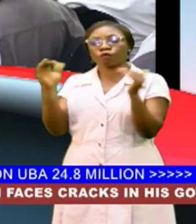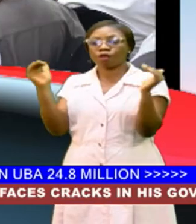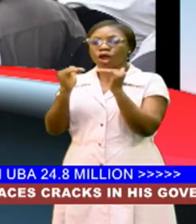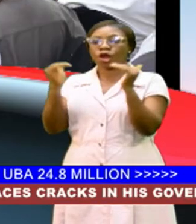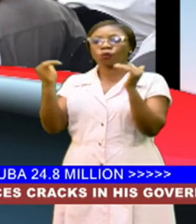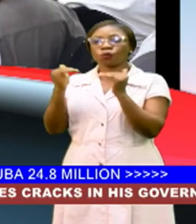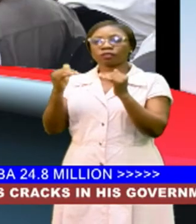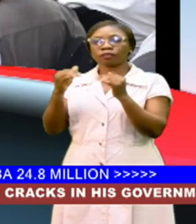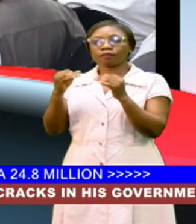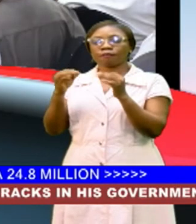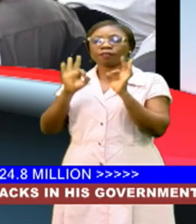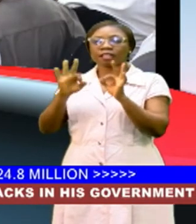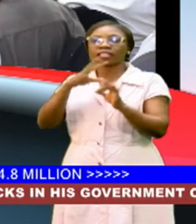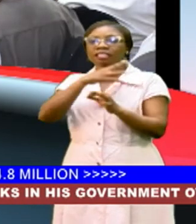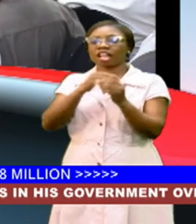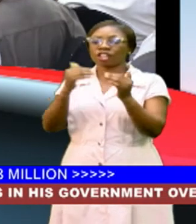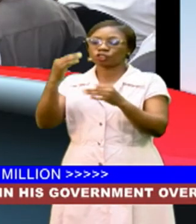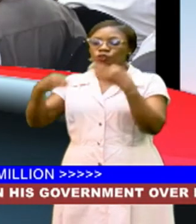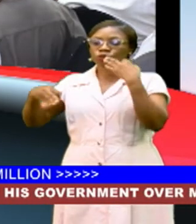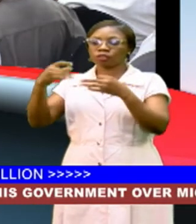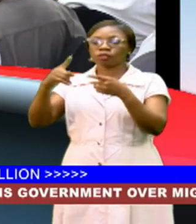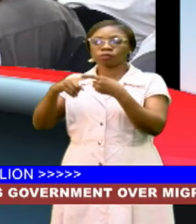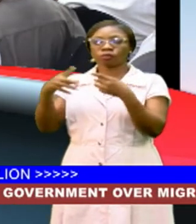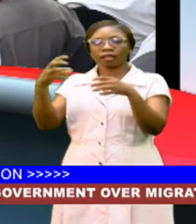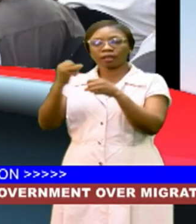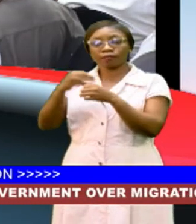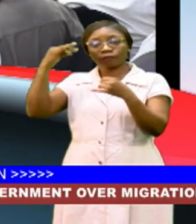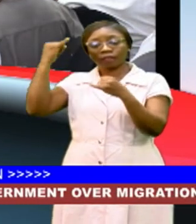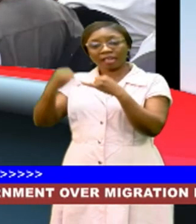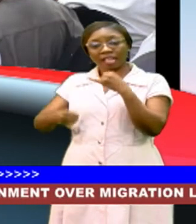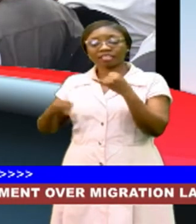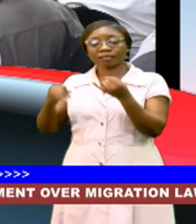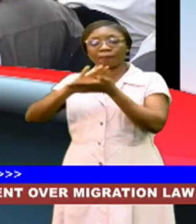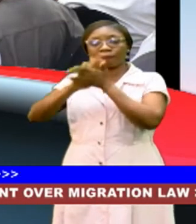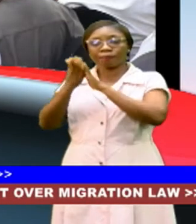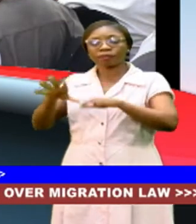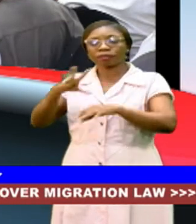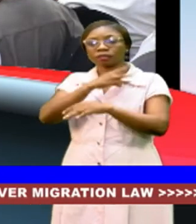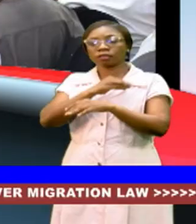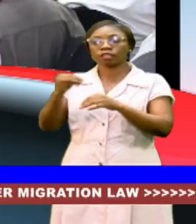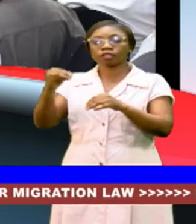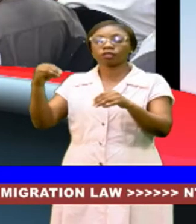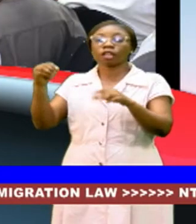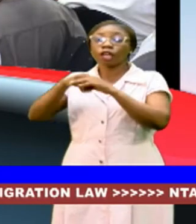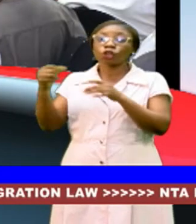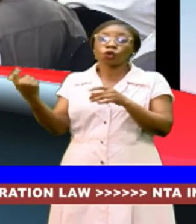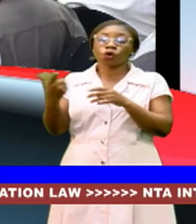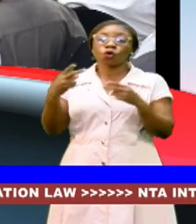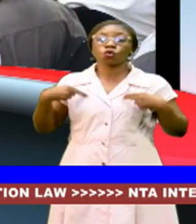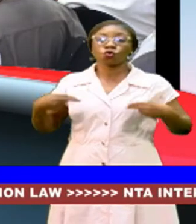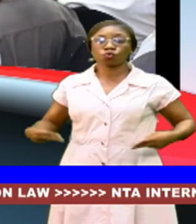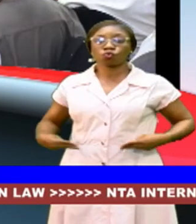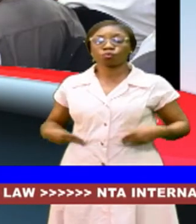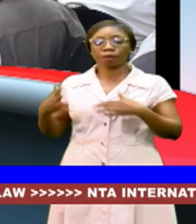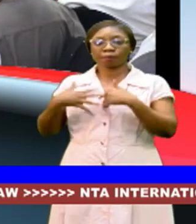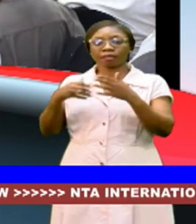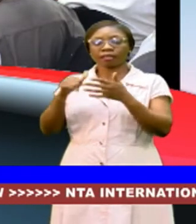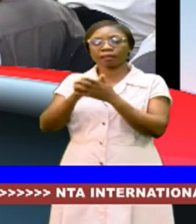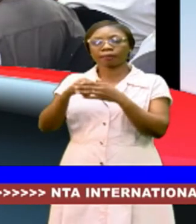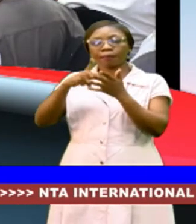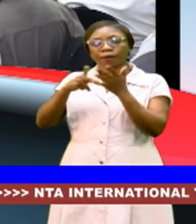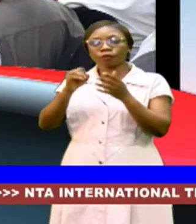and justice to secure lasting peace and development in all areas of human endeavor. This was part of speeches made